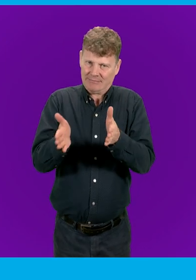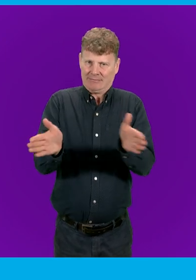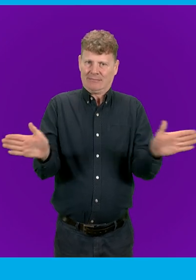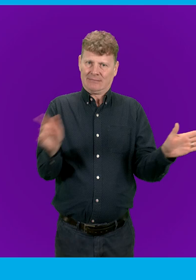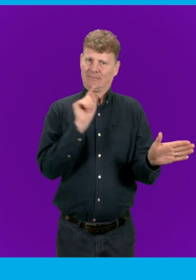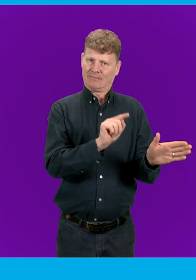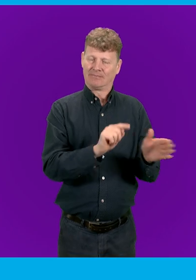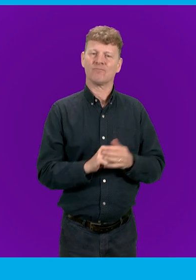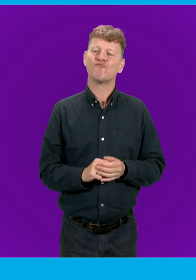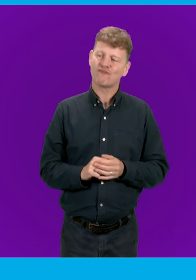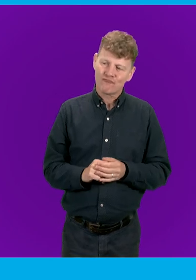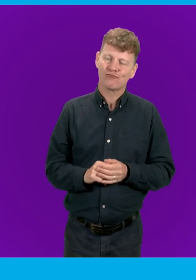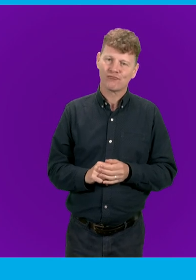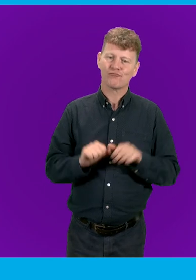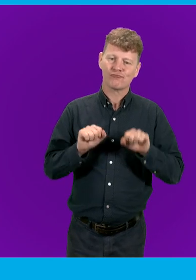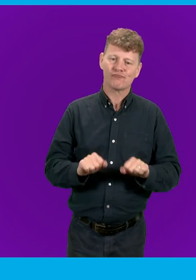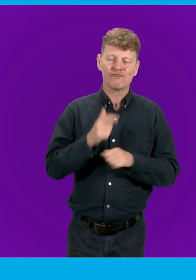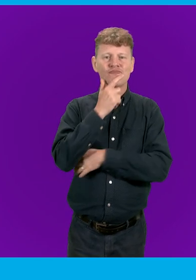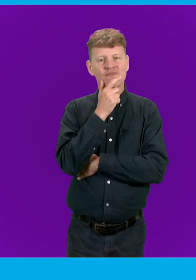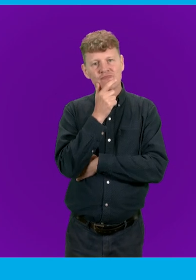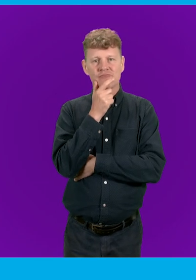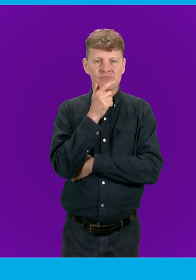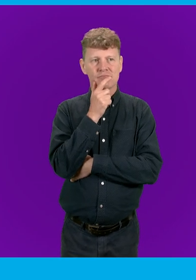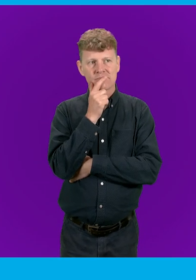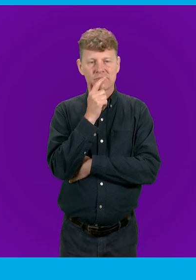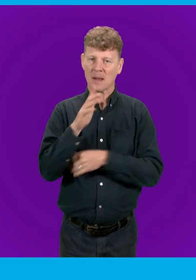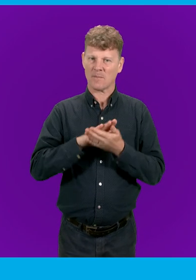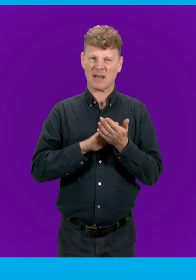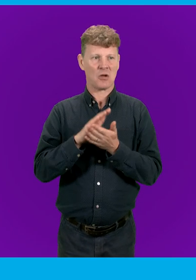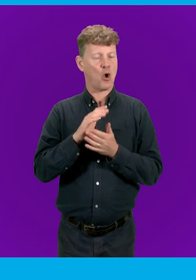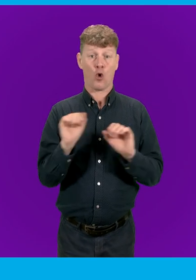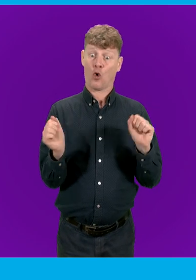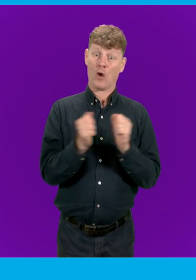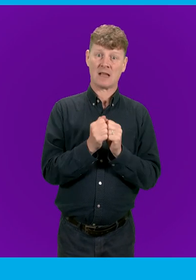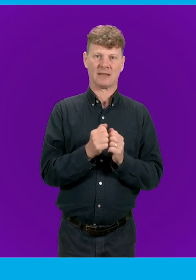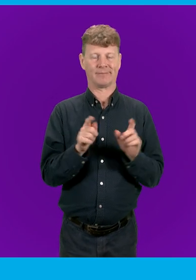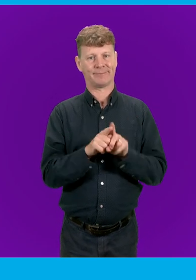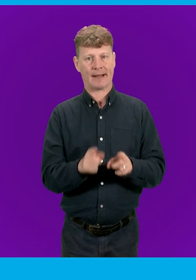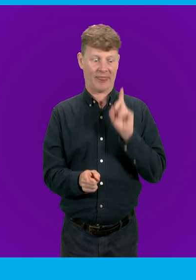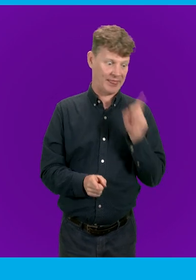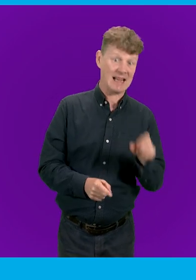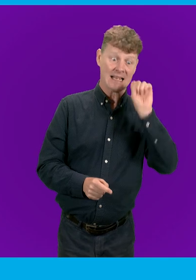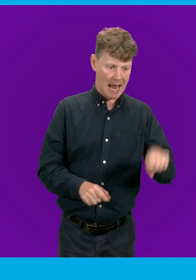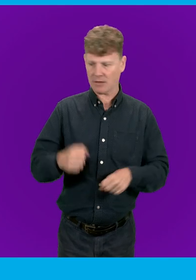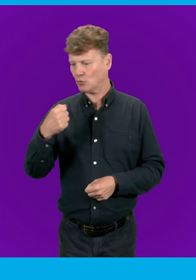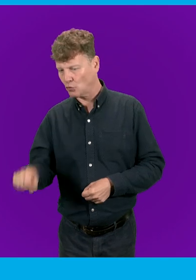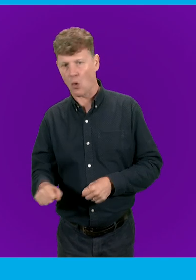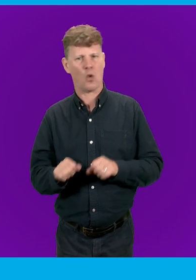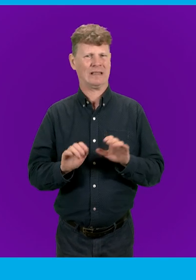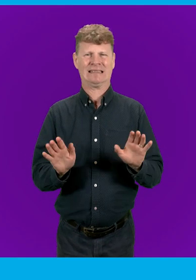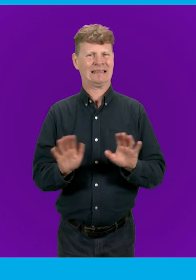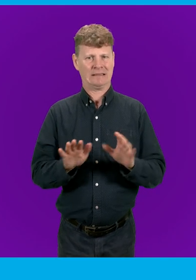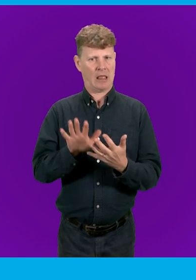I was thinking that could that shift it from then this idea that consent is black and white and that consent is, or what you were saying earlier, Christy,